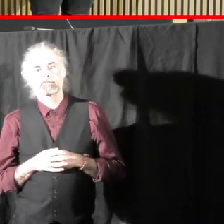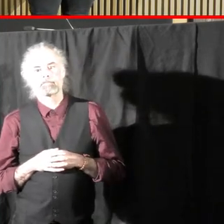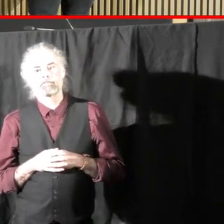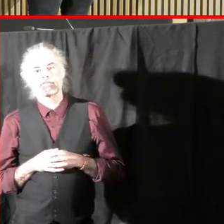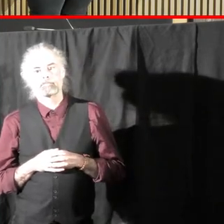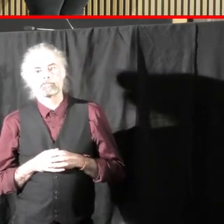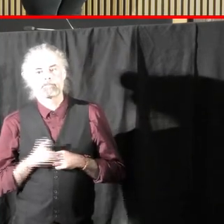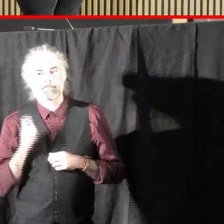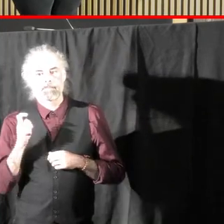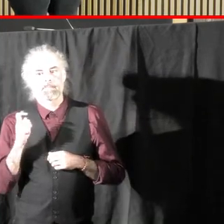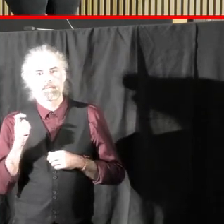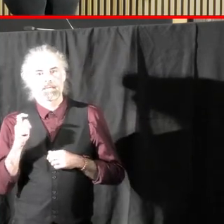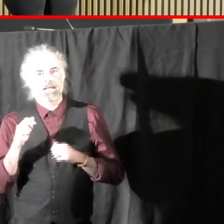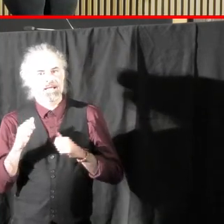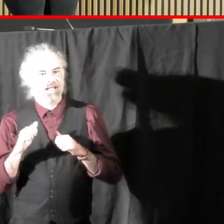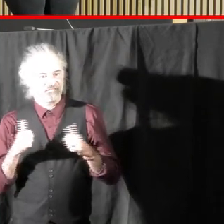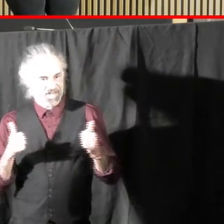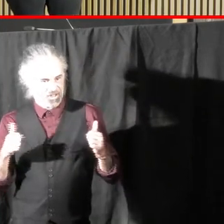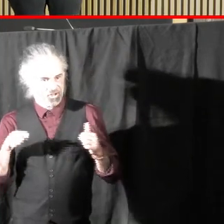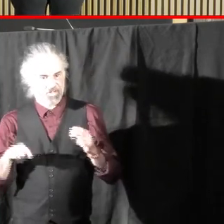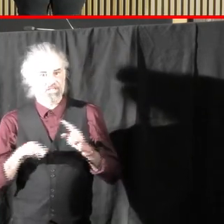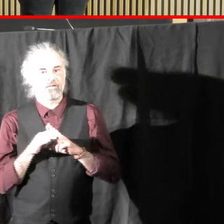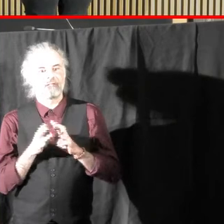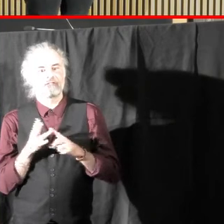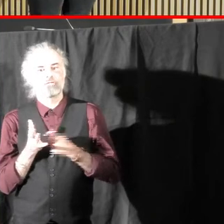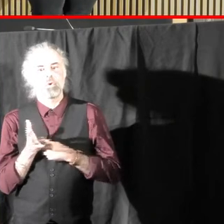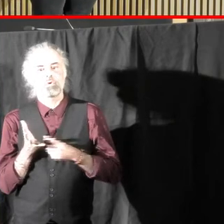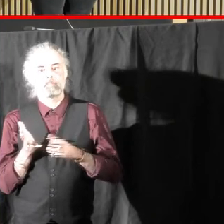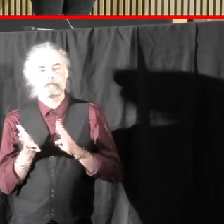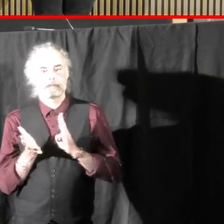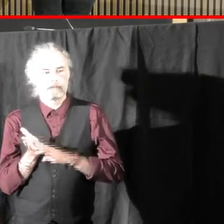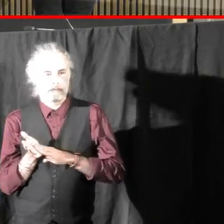close to the end of the forum part of the evening together.